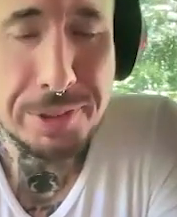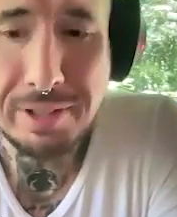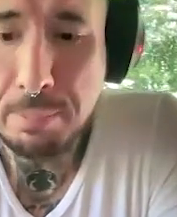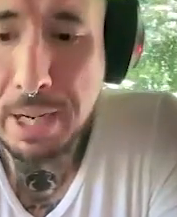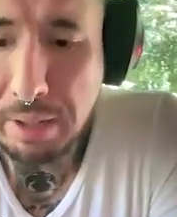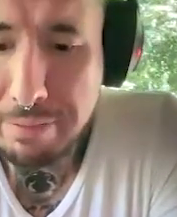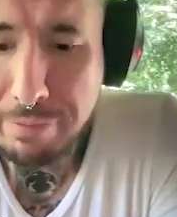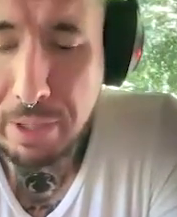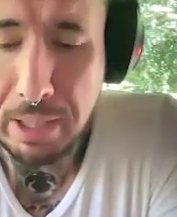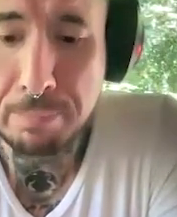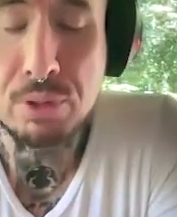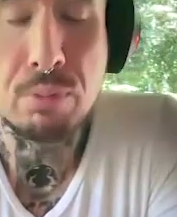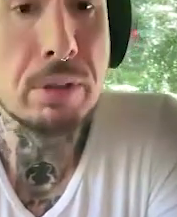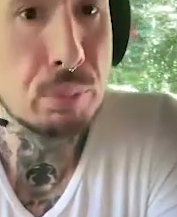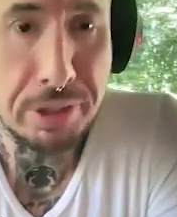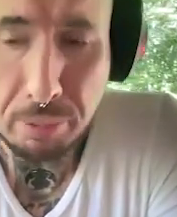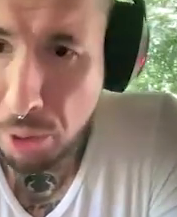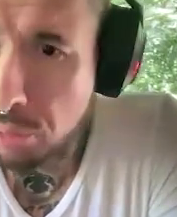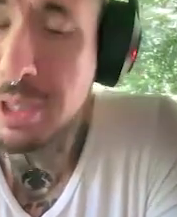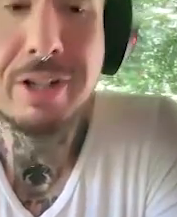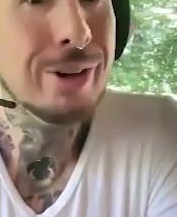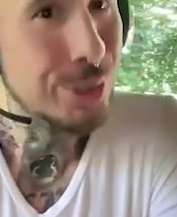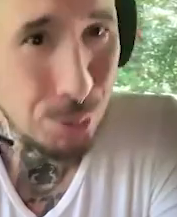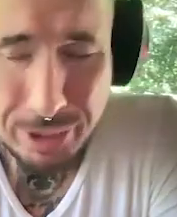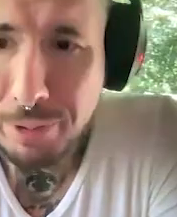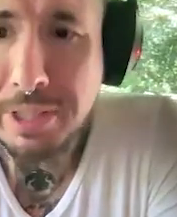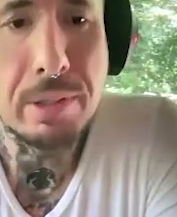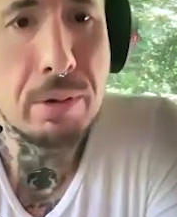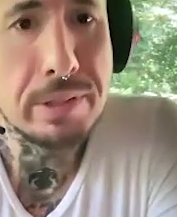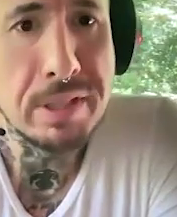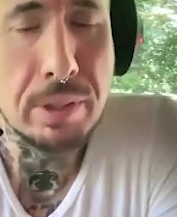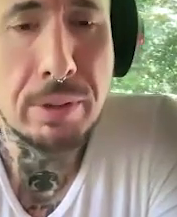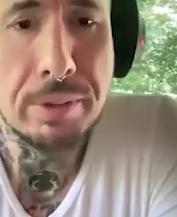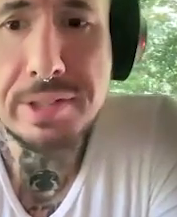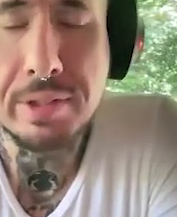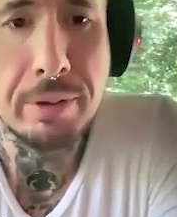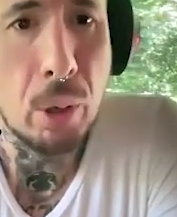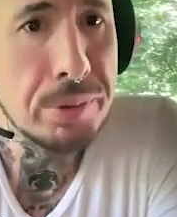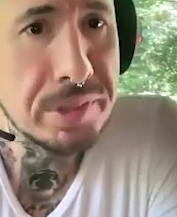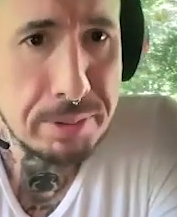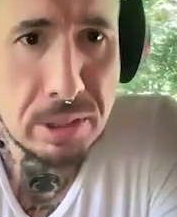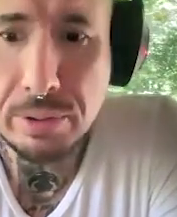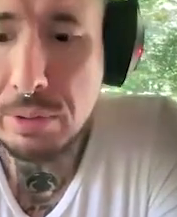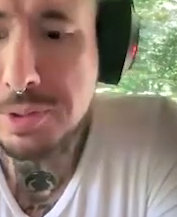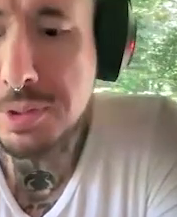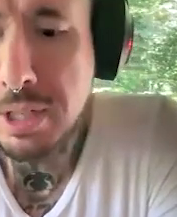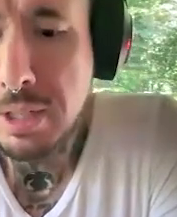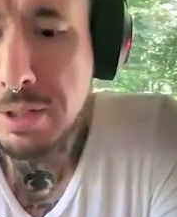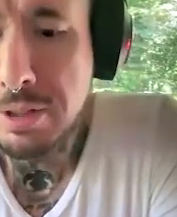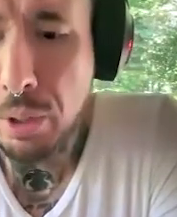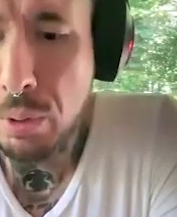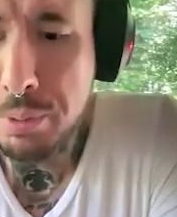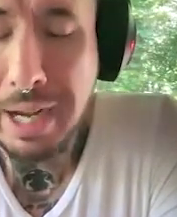remaining adults in my life struggled with their own co-occurring serious mental illness, their own substance